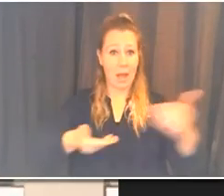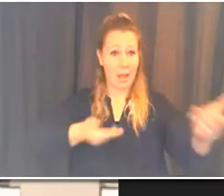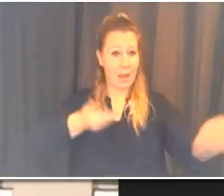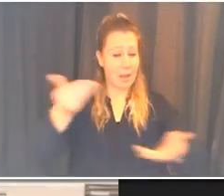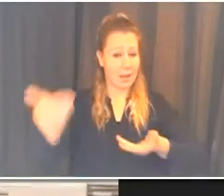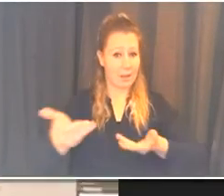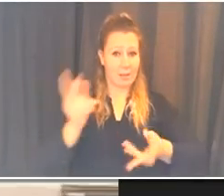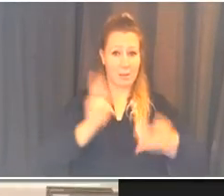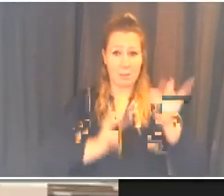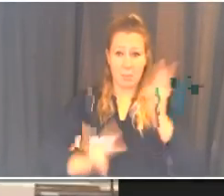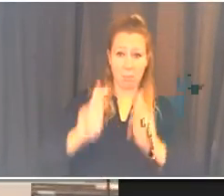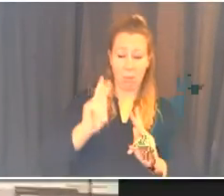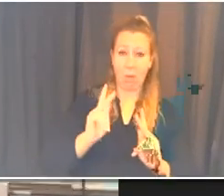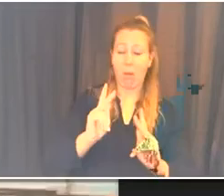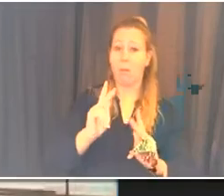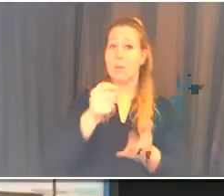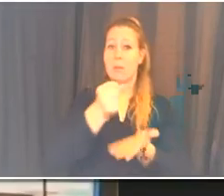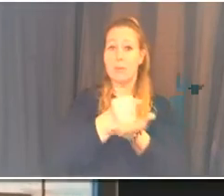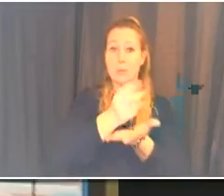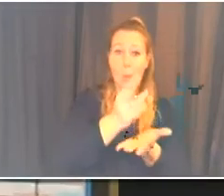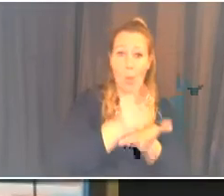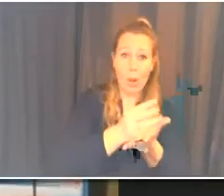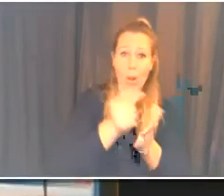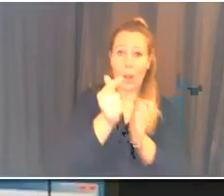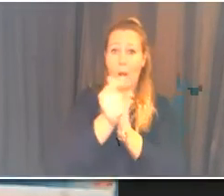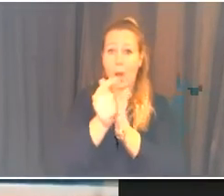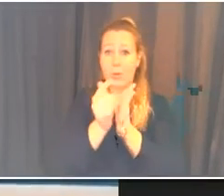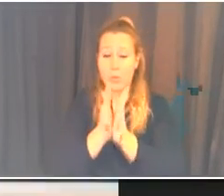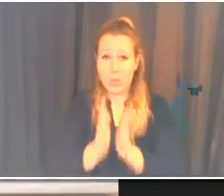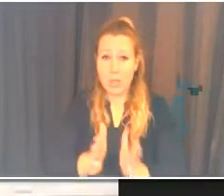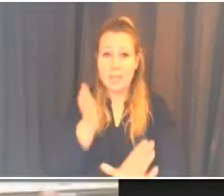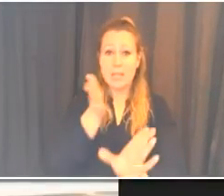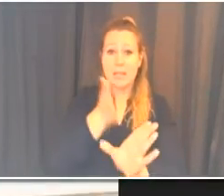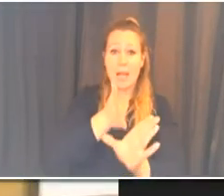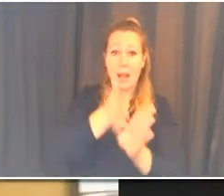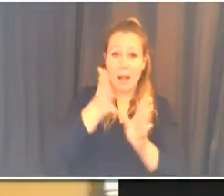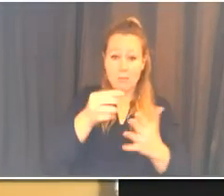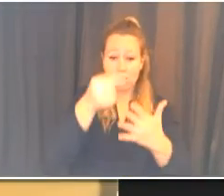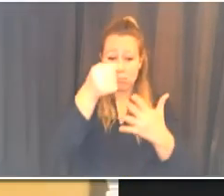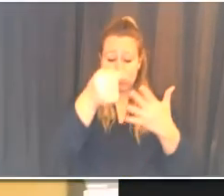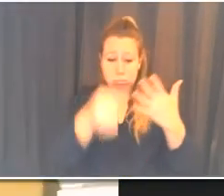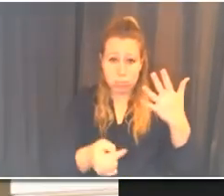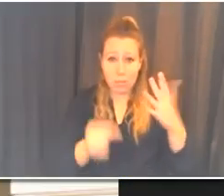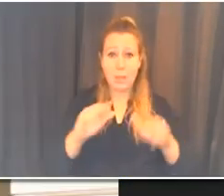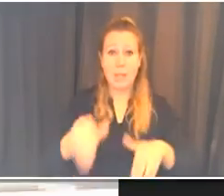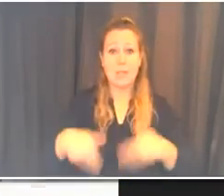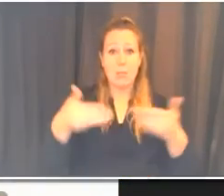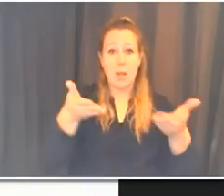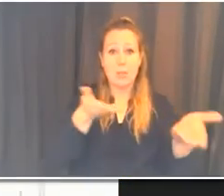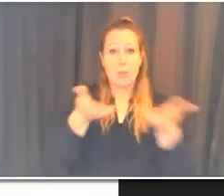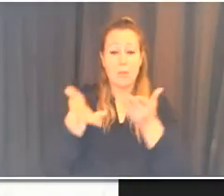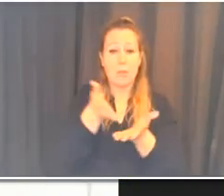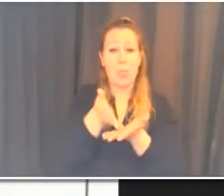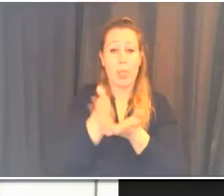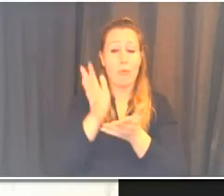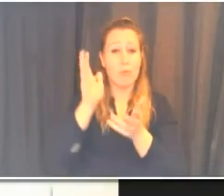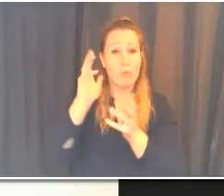I do to outreach and also educate uh victims and domestic violence